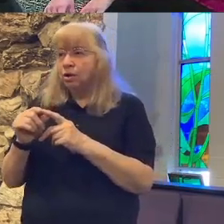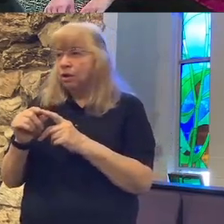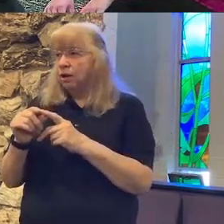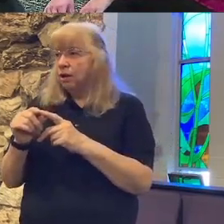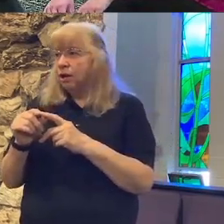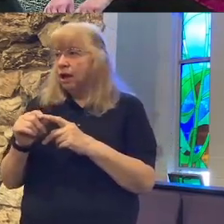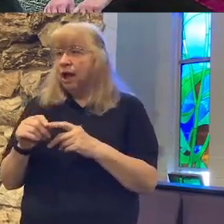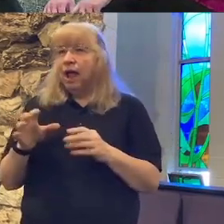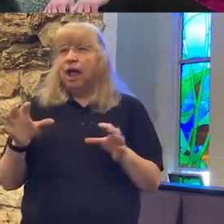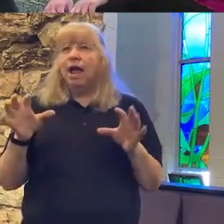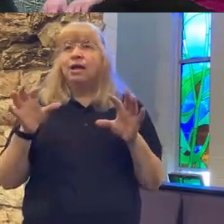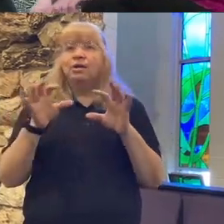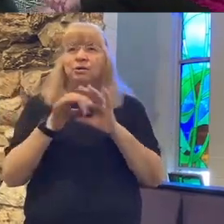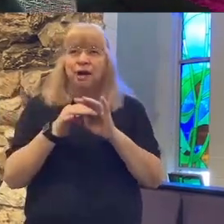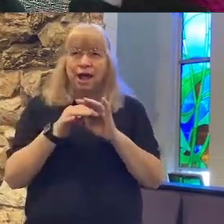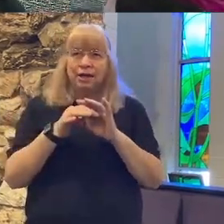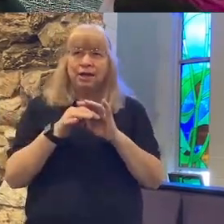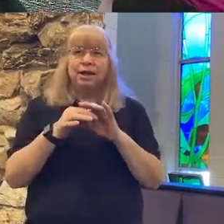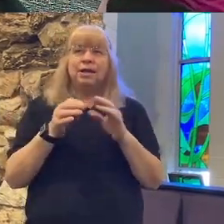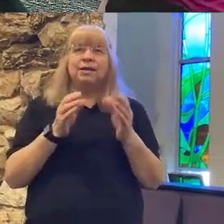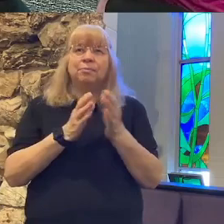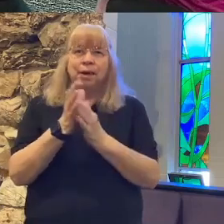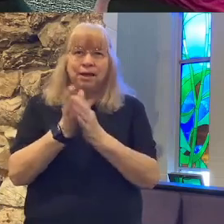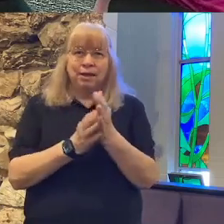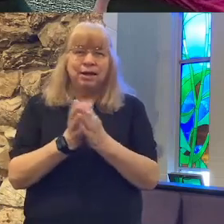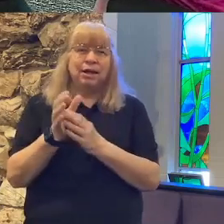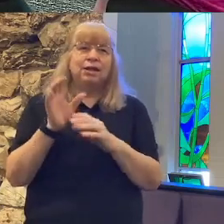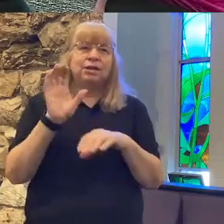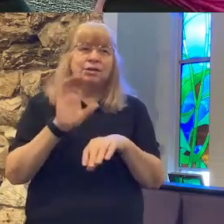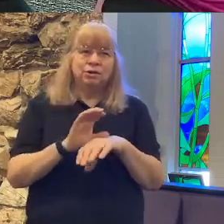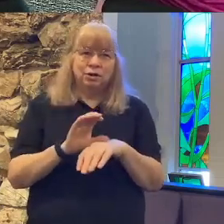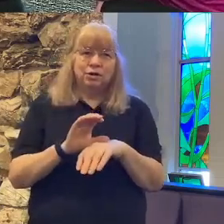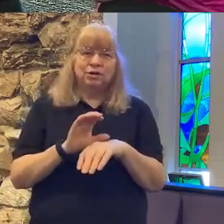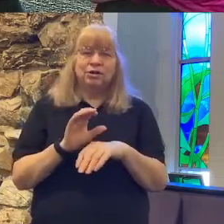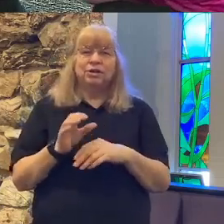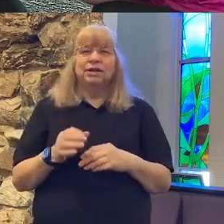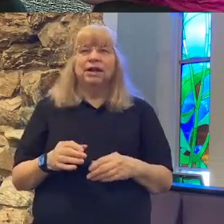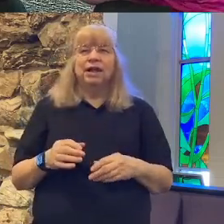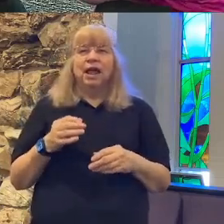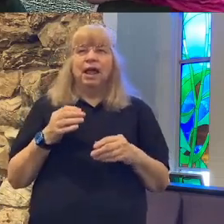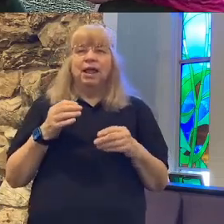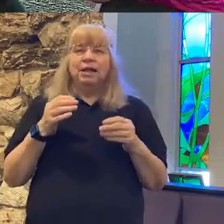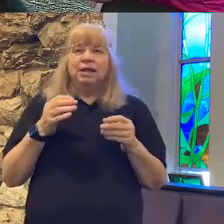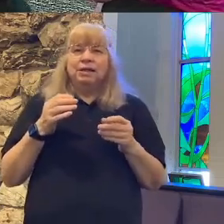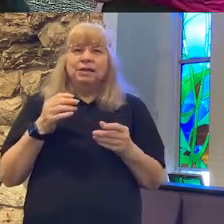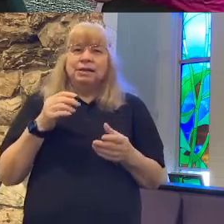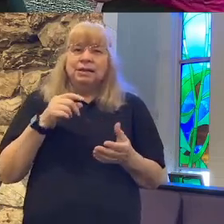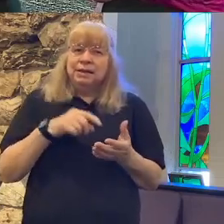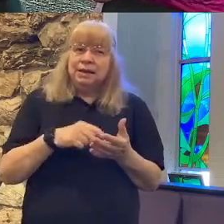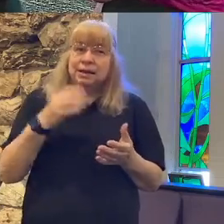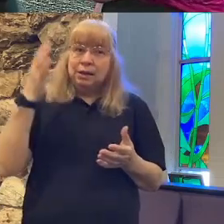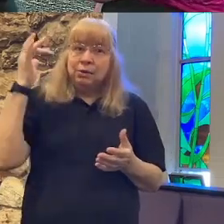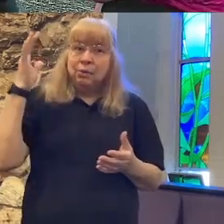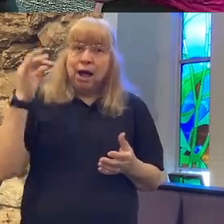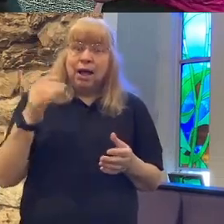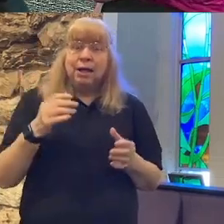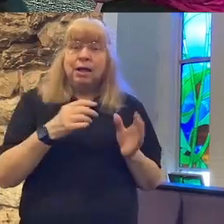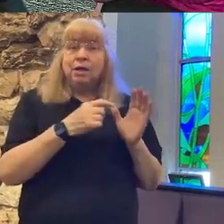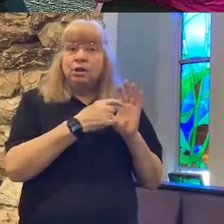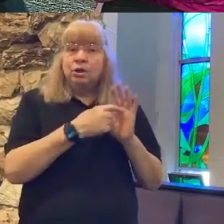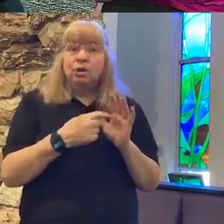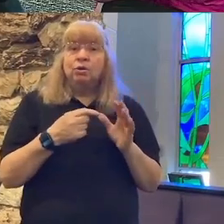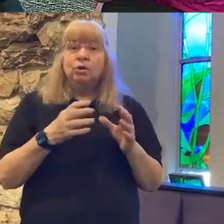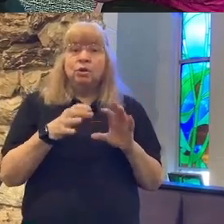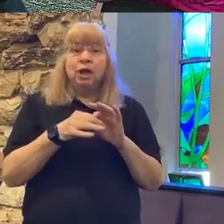A United Methodist Church. There you go. So this is why it represents the